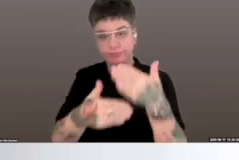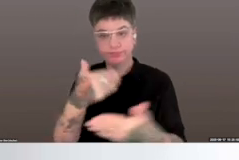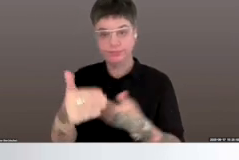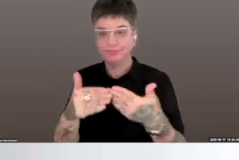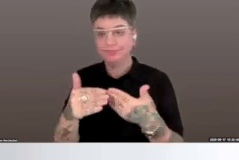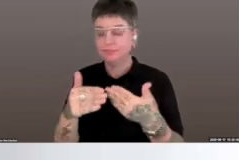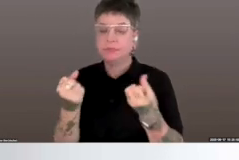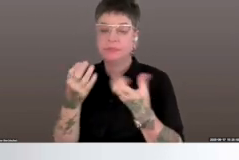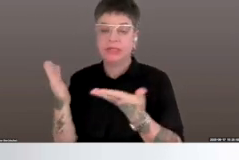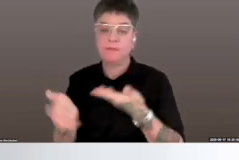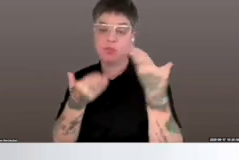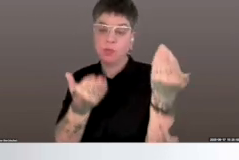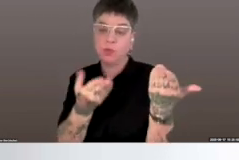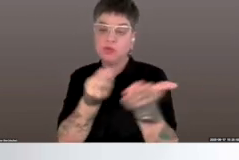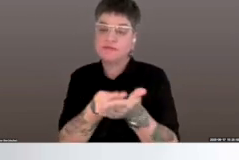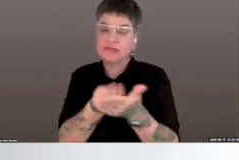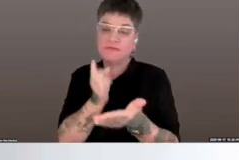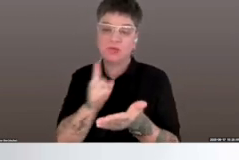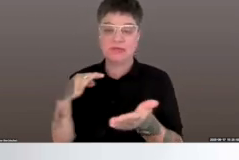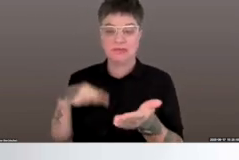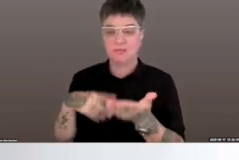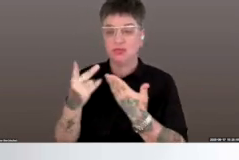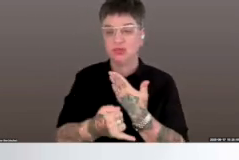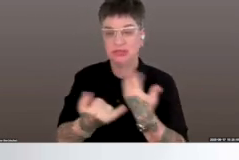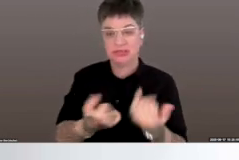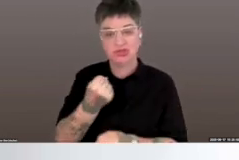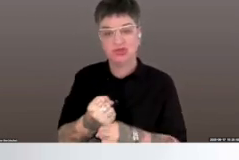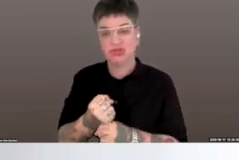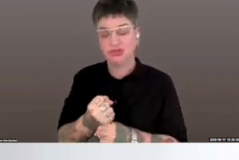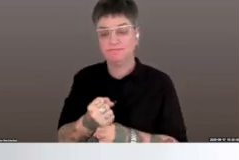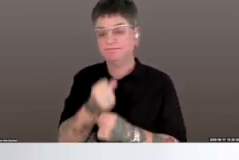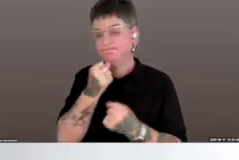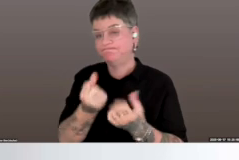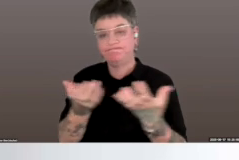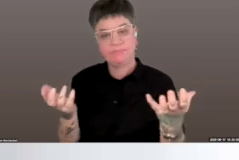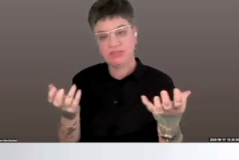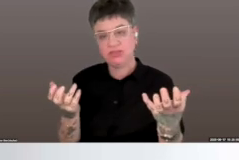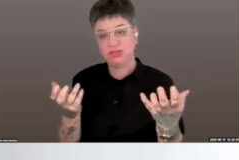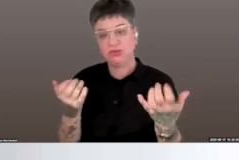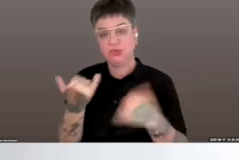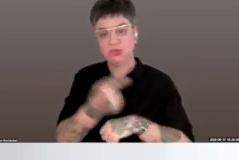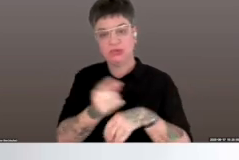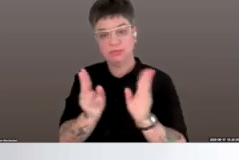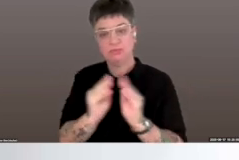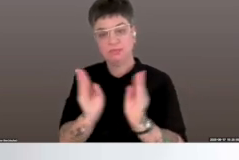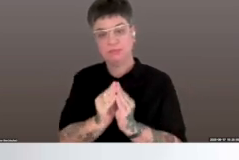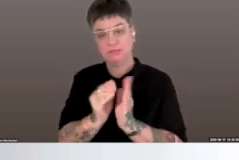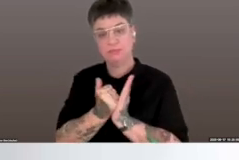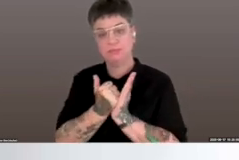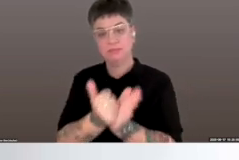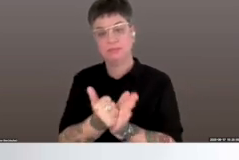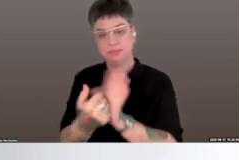for incentive projects this year, today's meeting helped us lay out the status of our